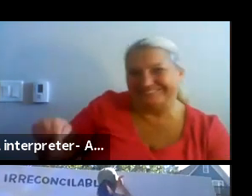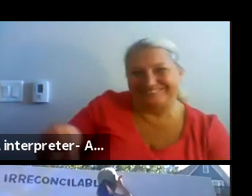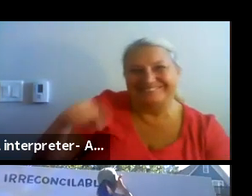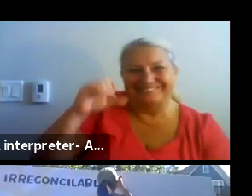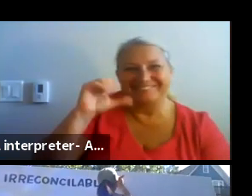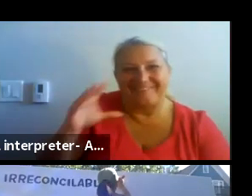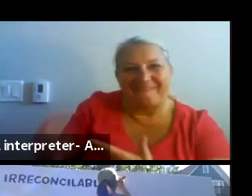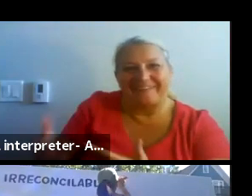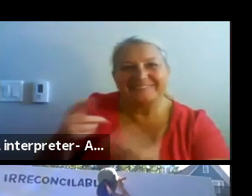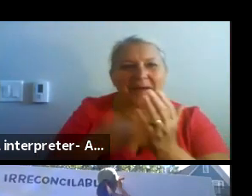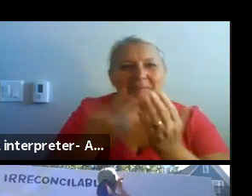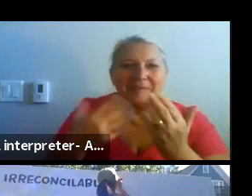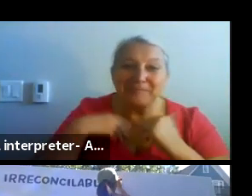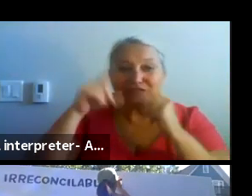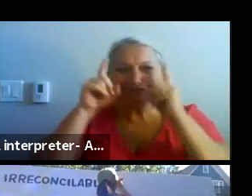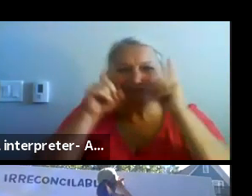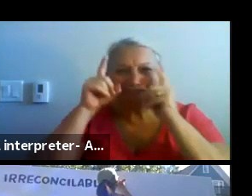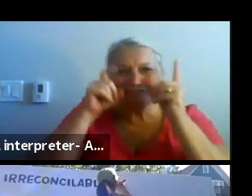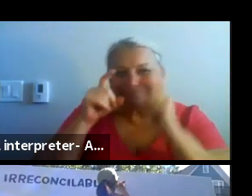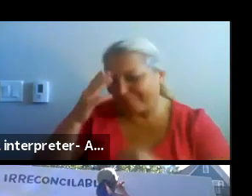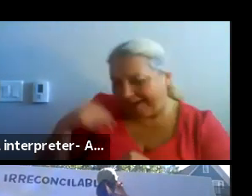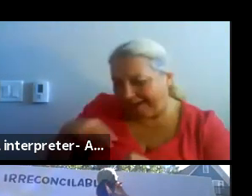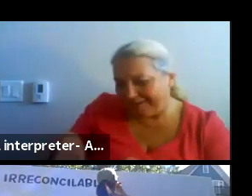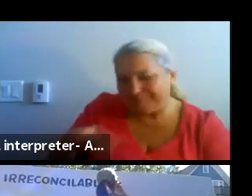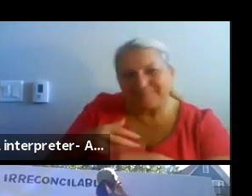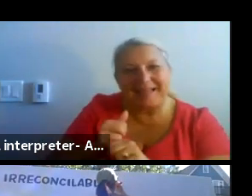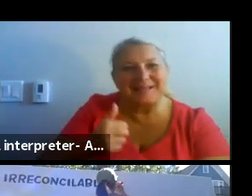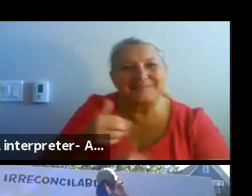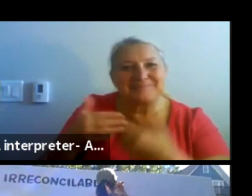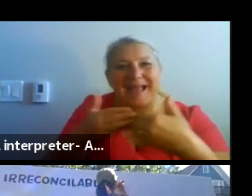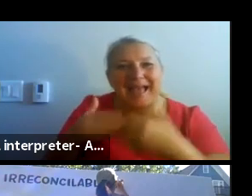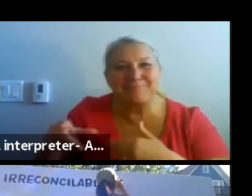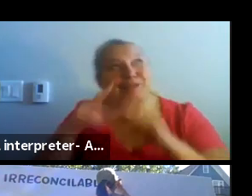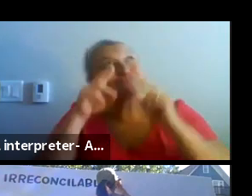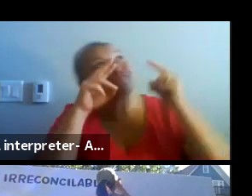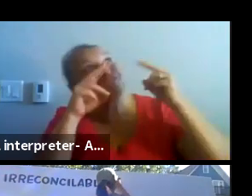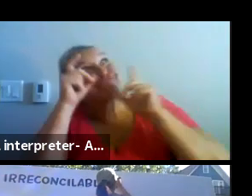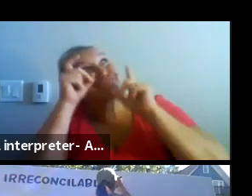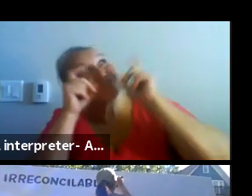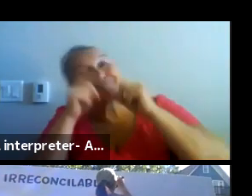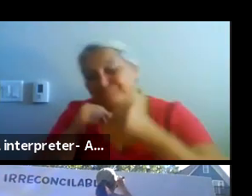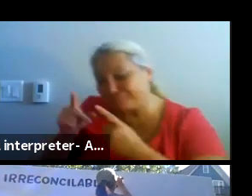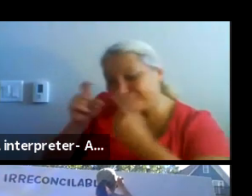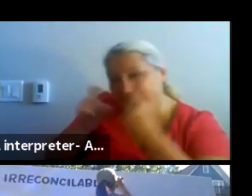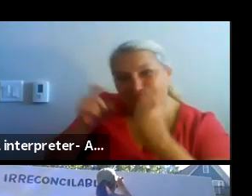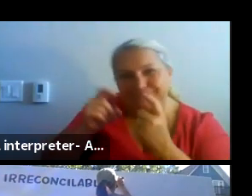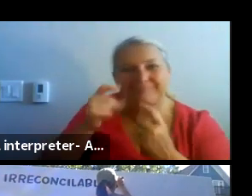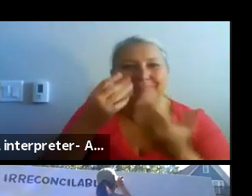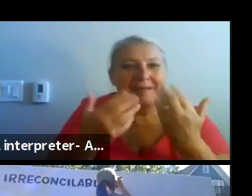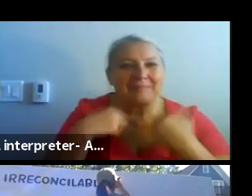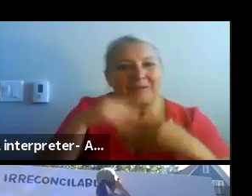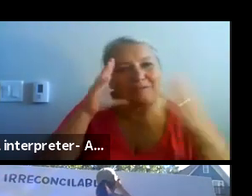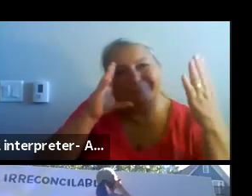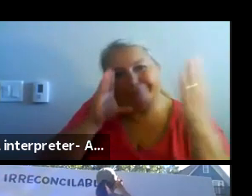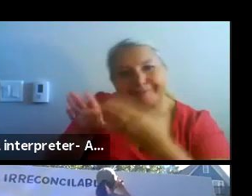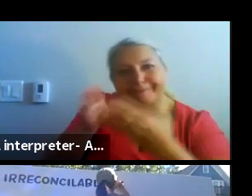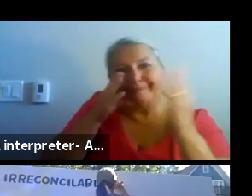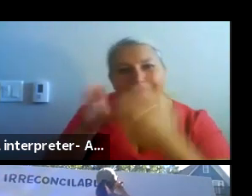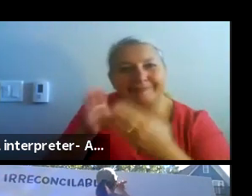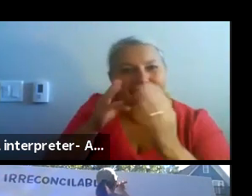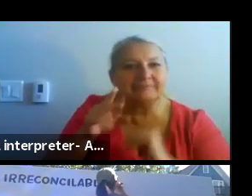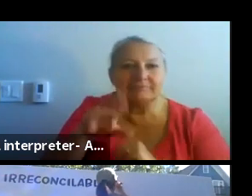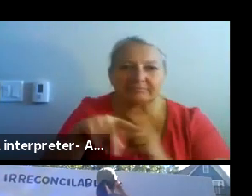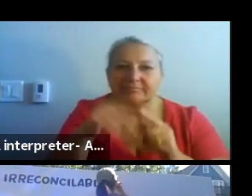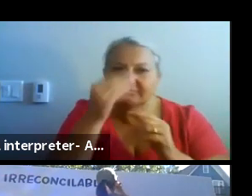funny faces to entertain said child, and I may need to attend to their needs throughout, so my